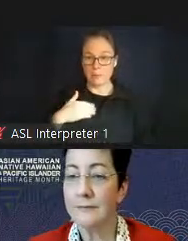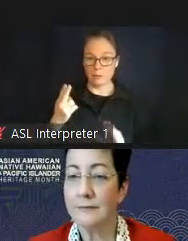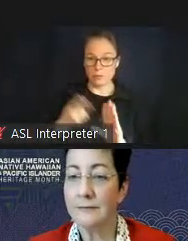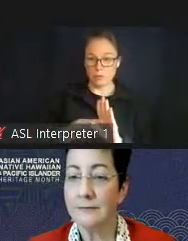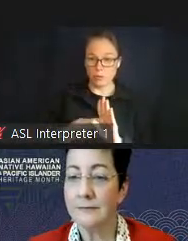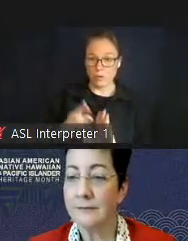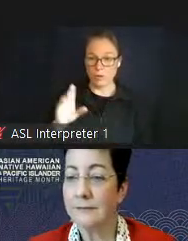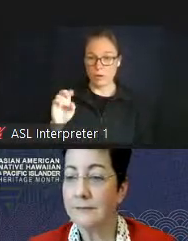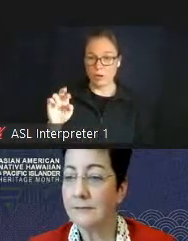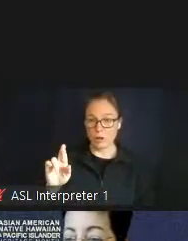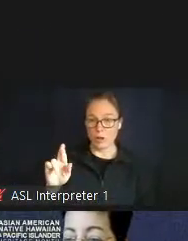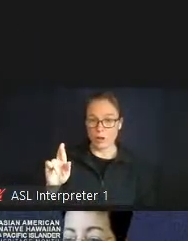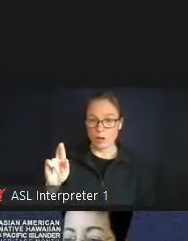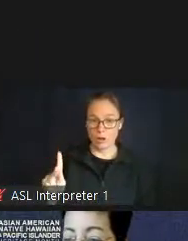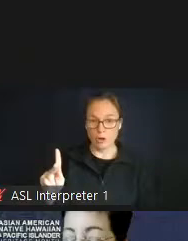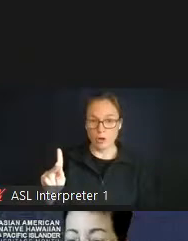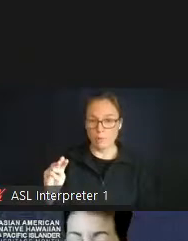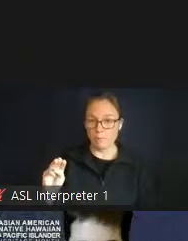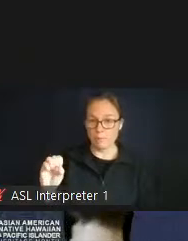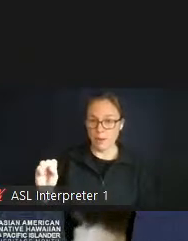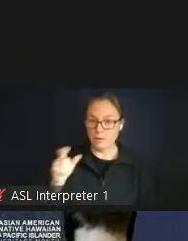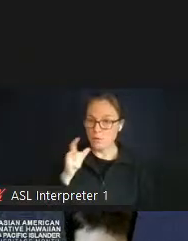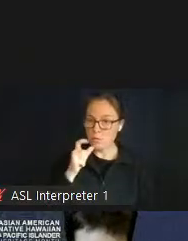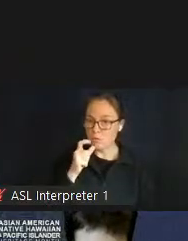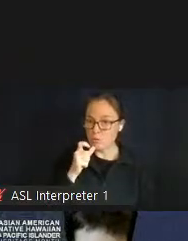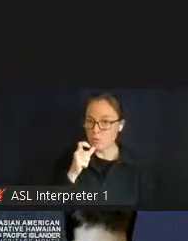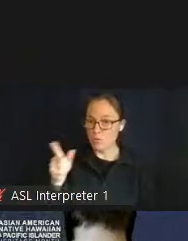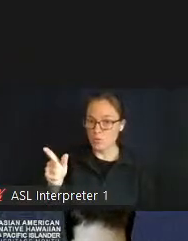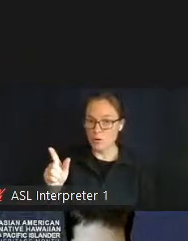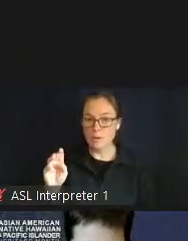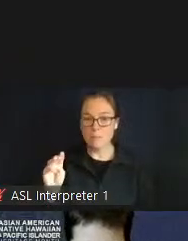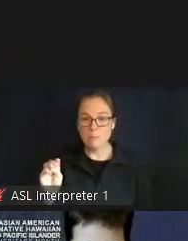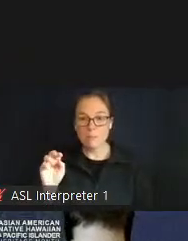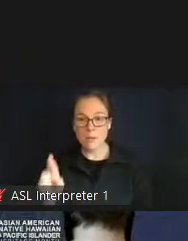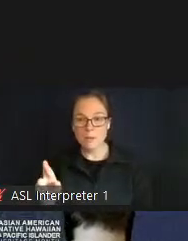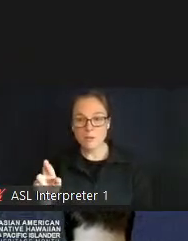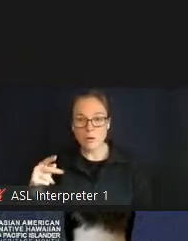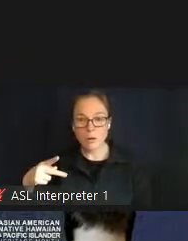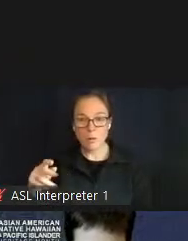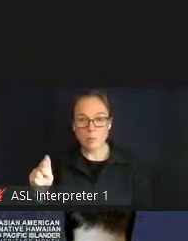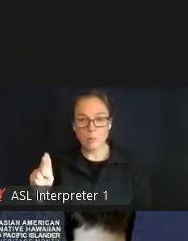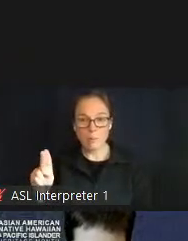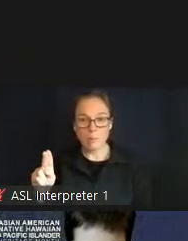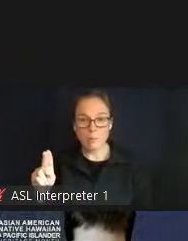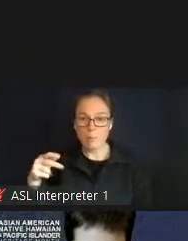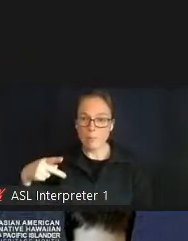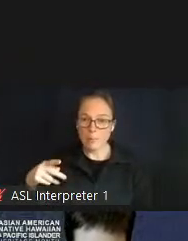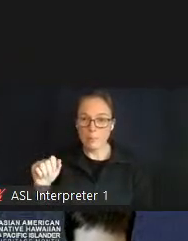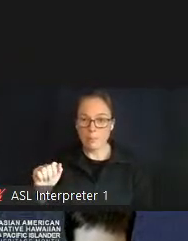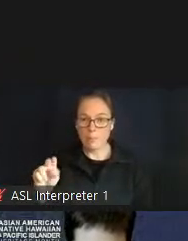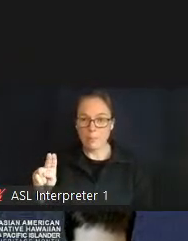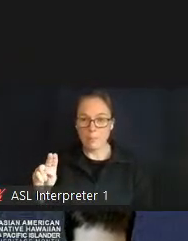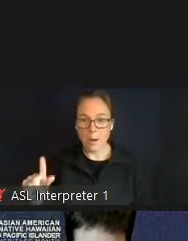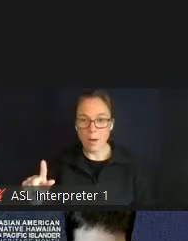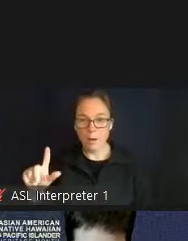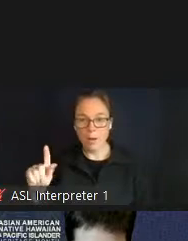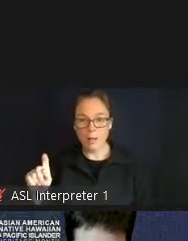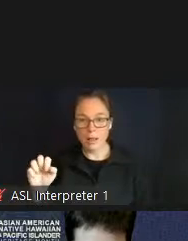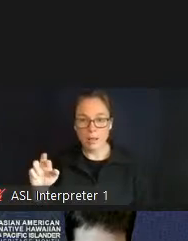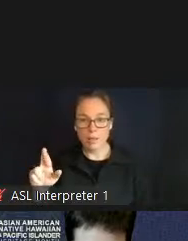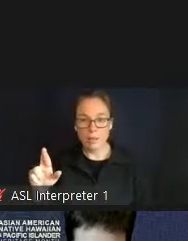to introduce? Yes, I can. Rhodes, Mr. Paul Lathrop, are you joining us?